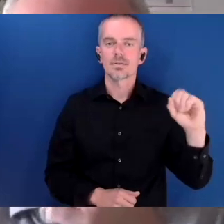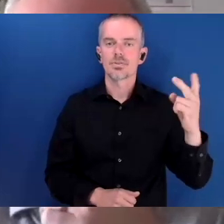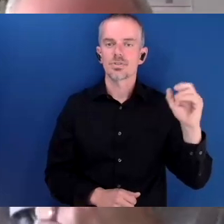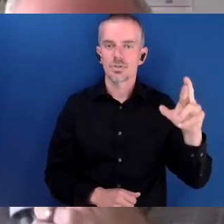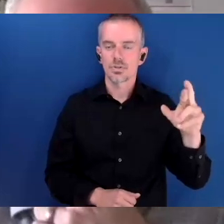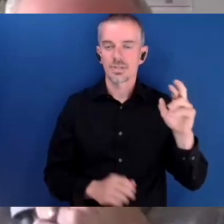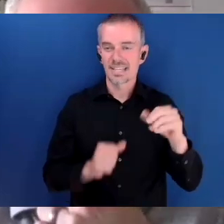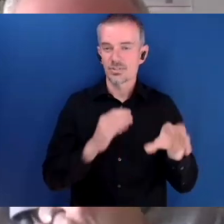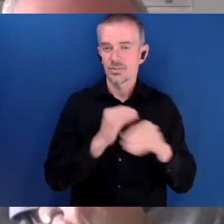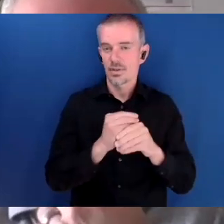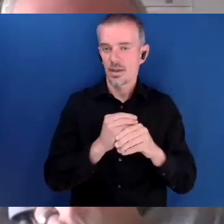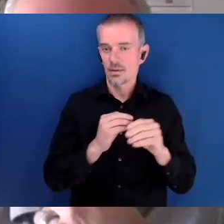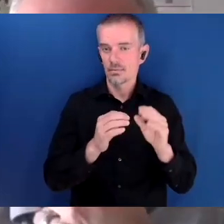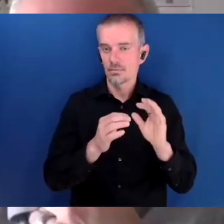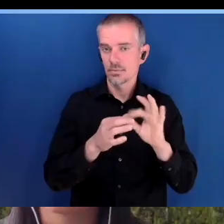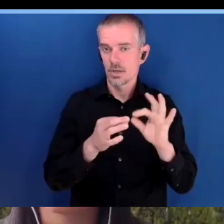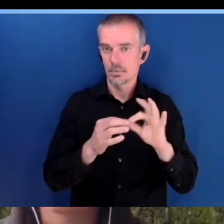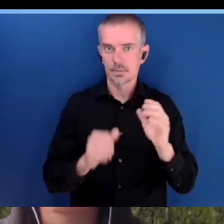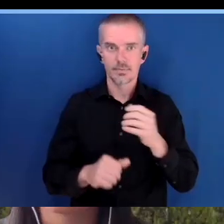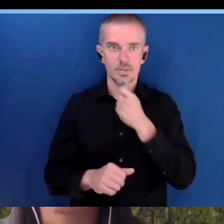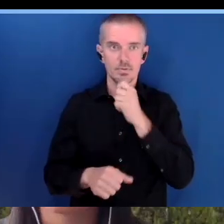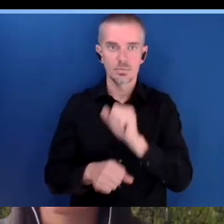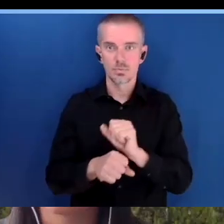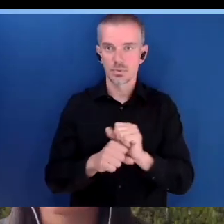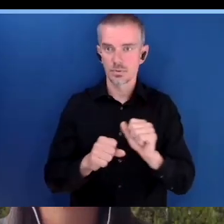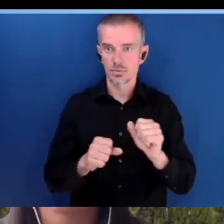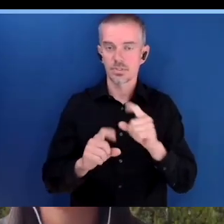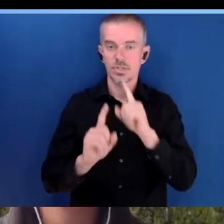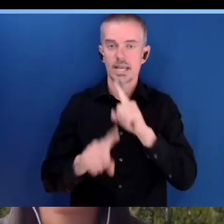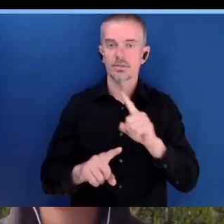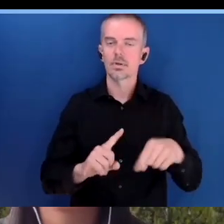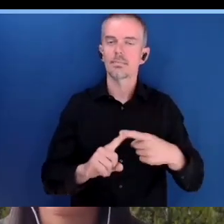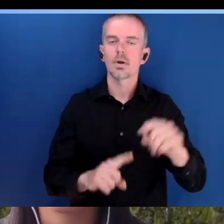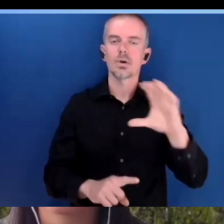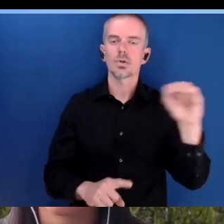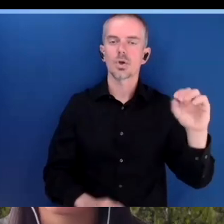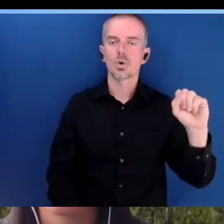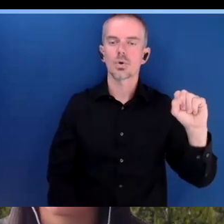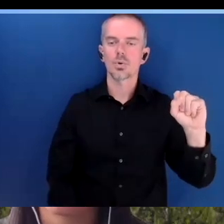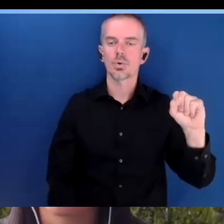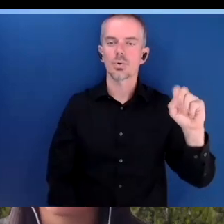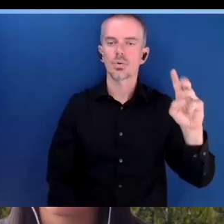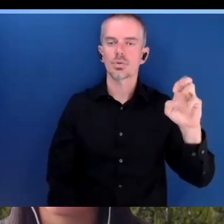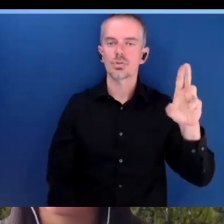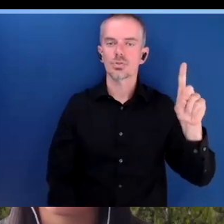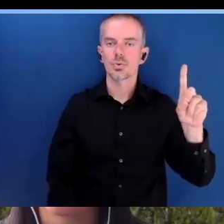regarding co-stewardship. Did it work? Yeah. It did. Hallelujah.